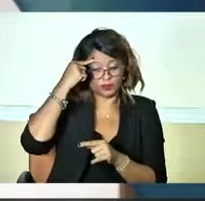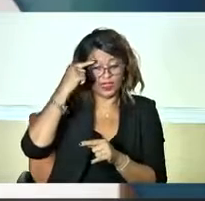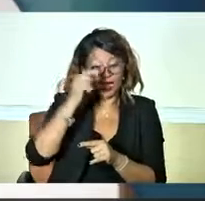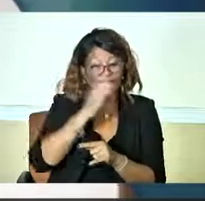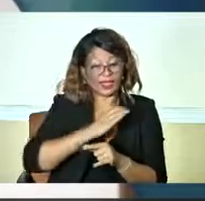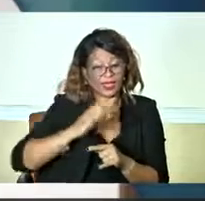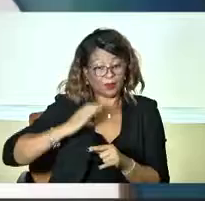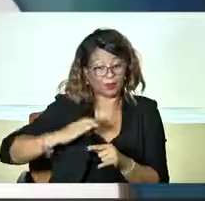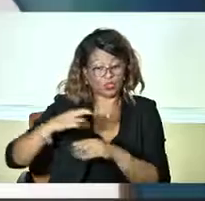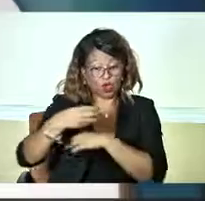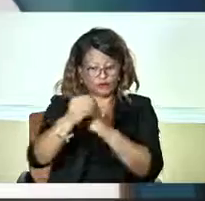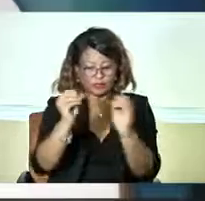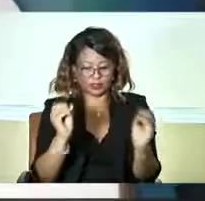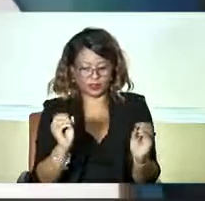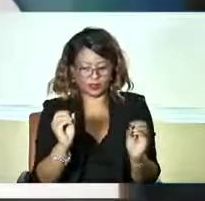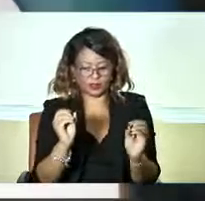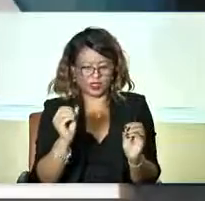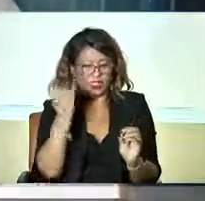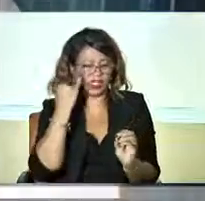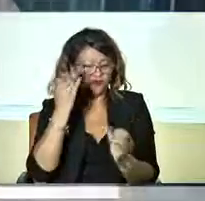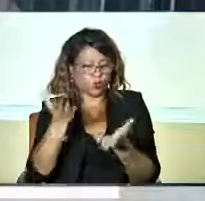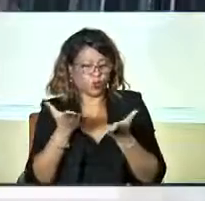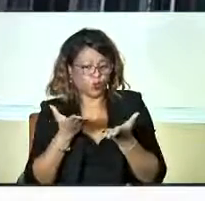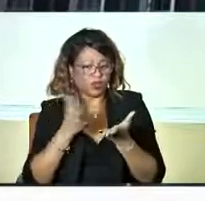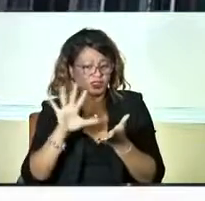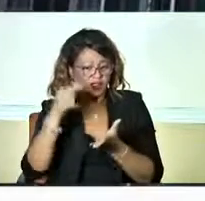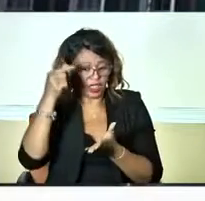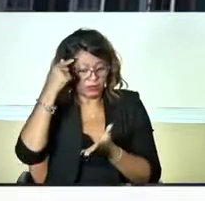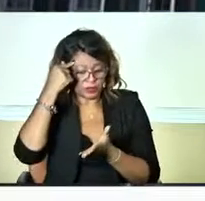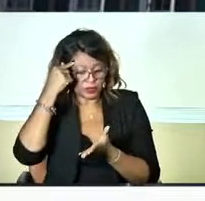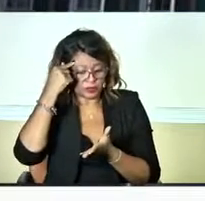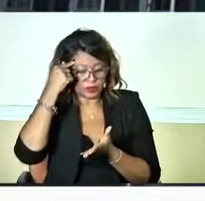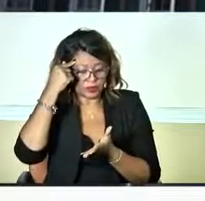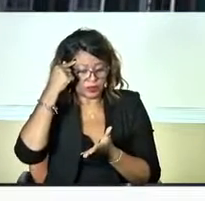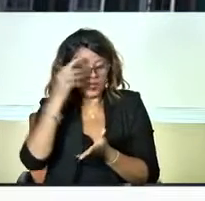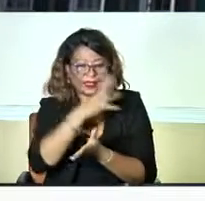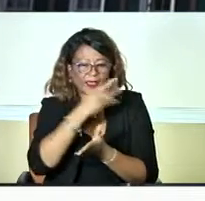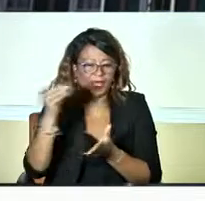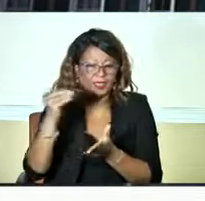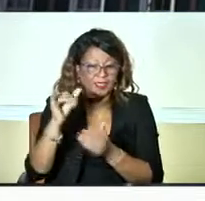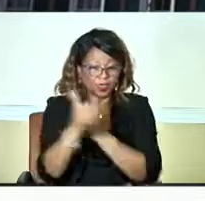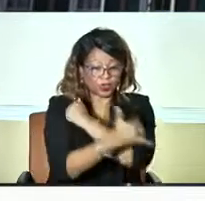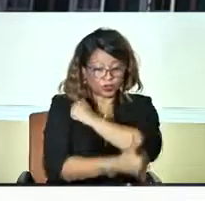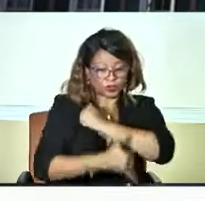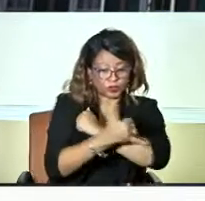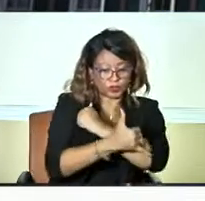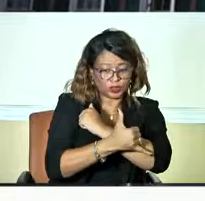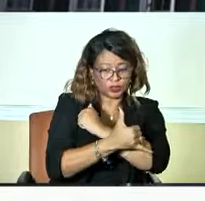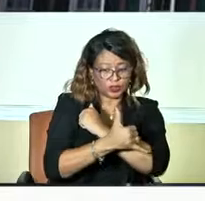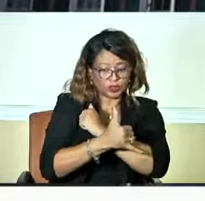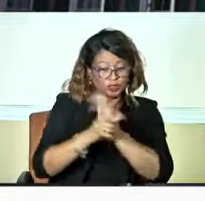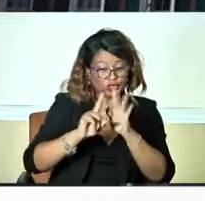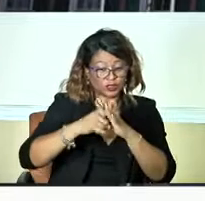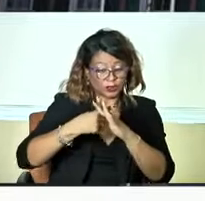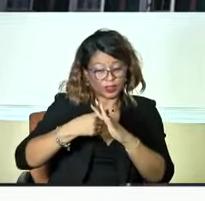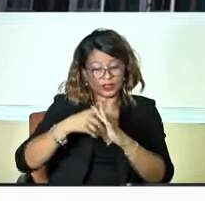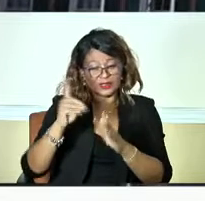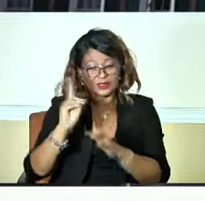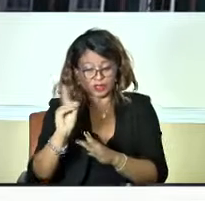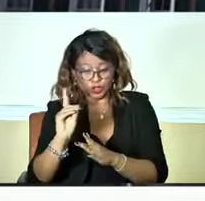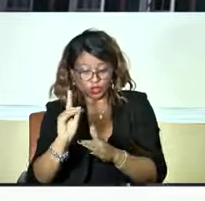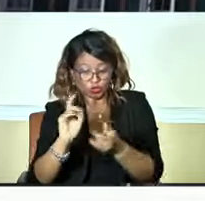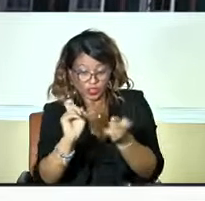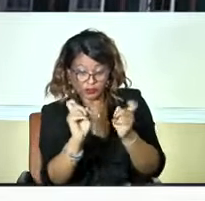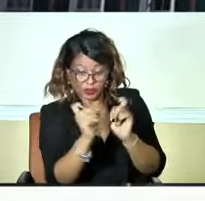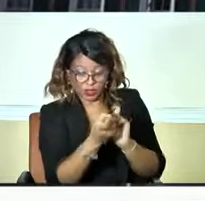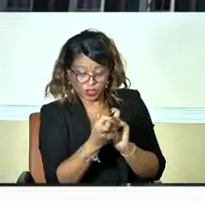Office. If we want the government and the country to embark on a digital